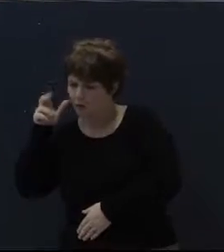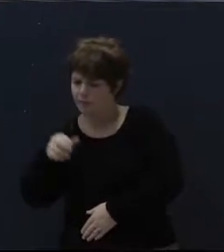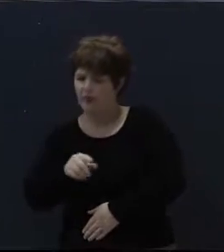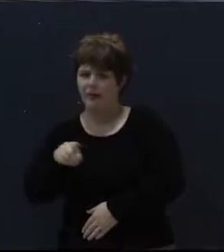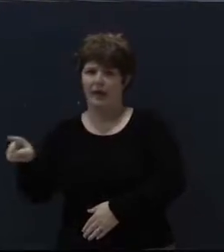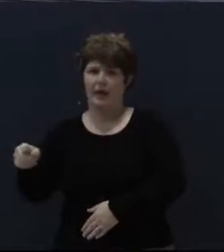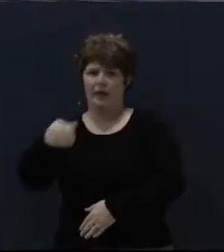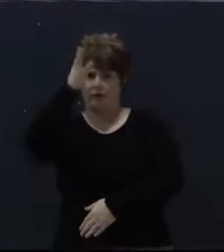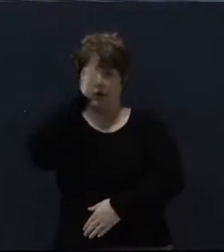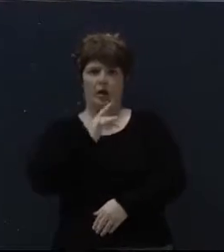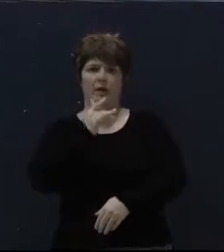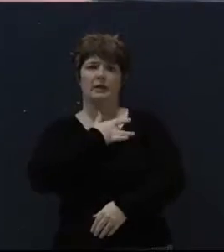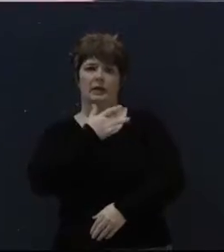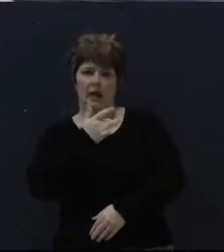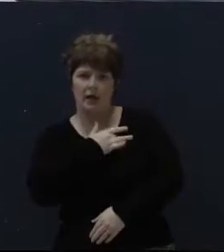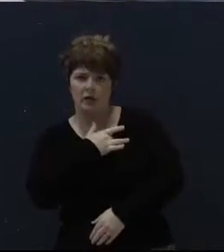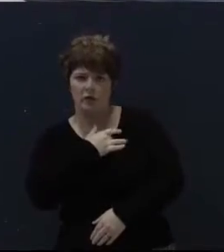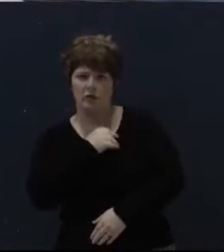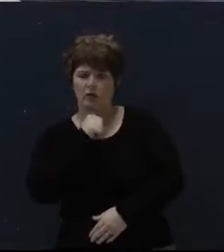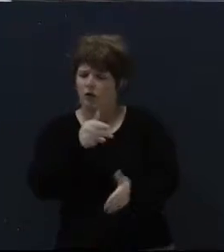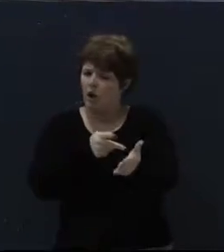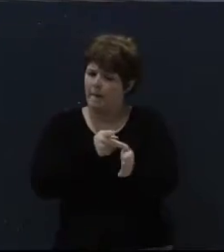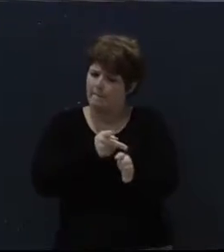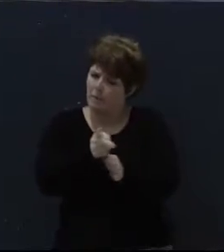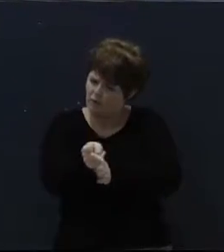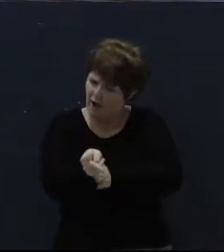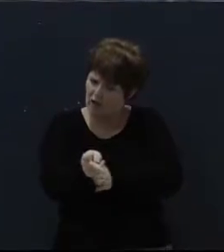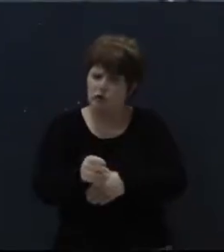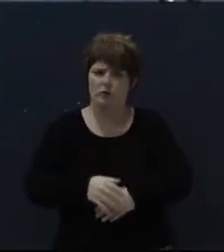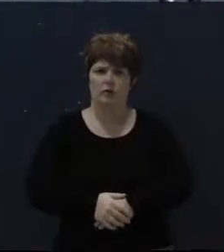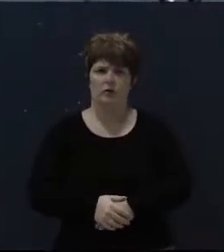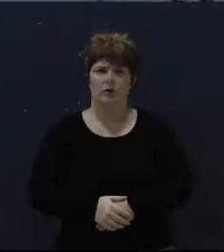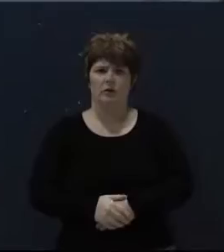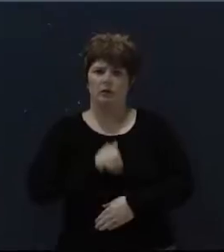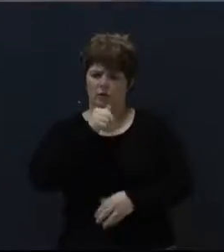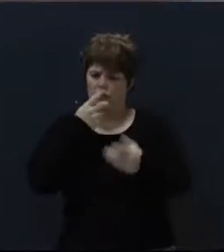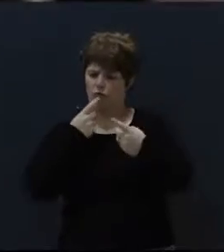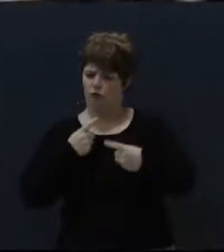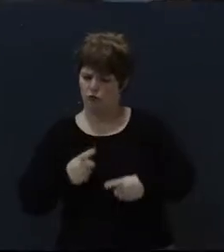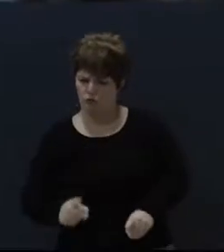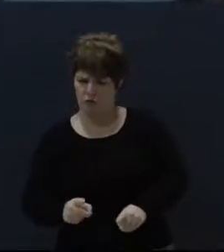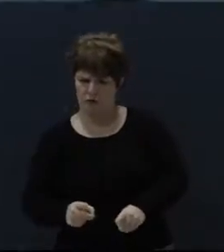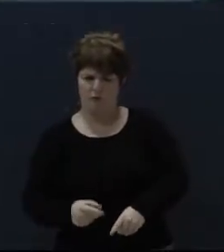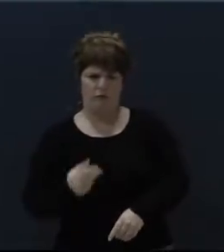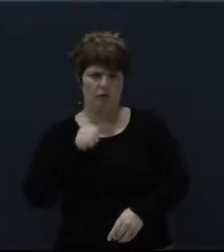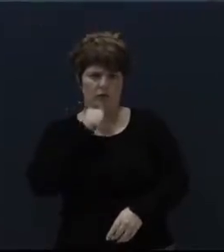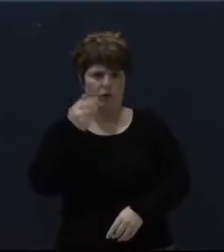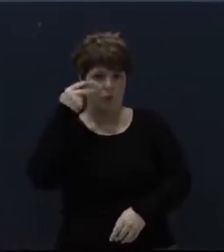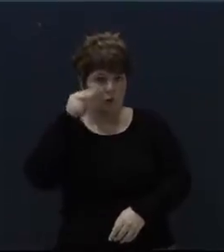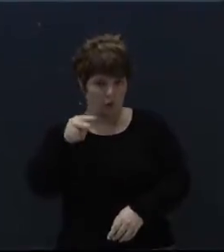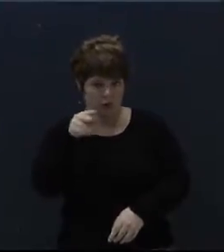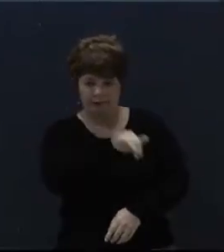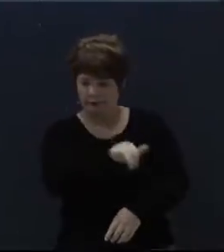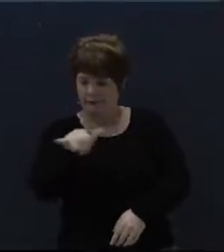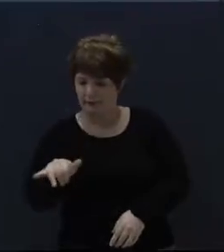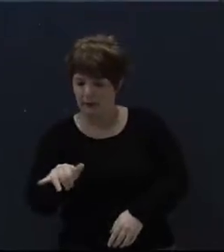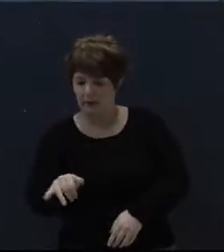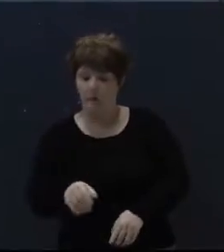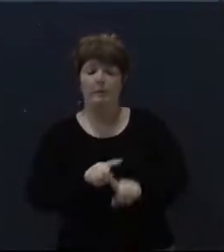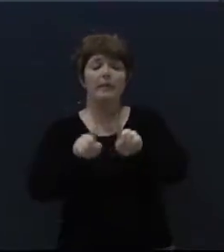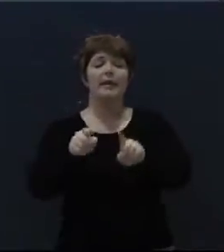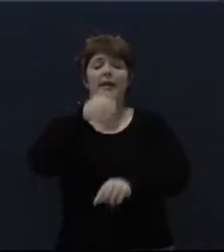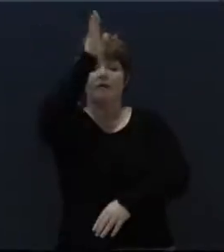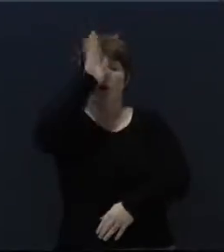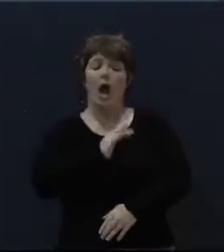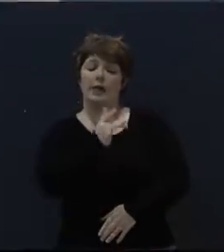on them. Listen to me. They ain't professional. Some of them, help me, they don't even dress professional. They don't look professional, but I want you to know they got God on them.